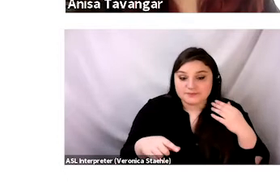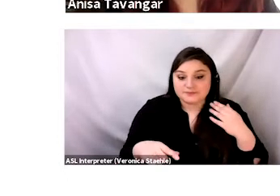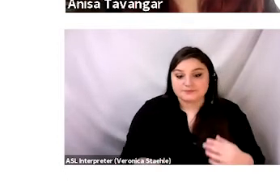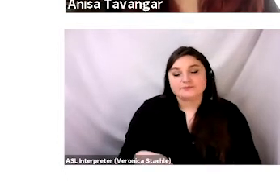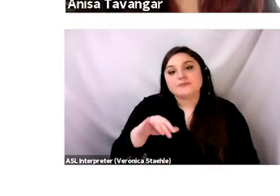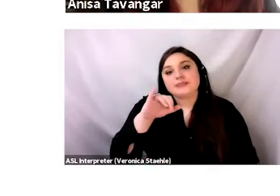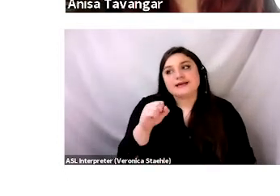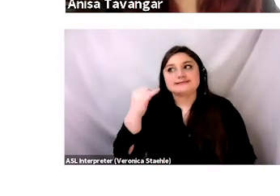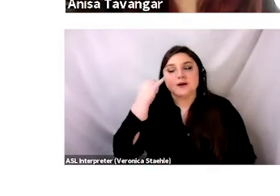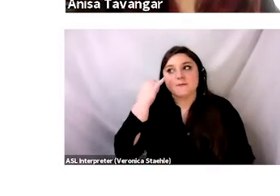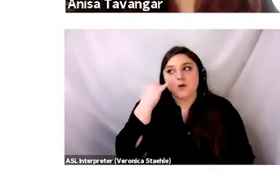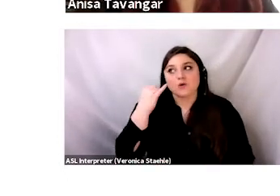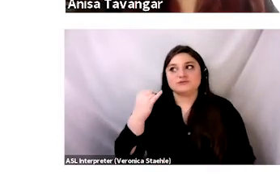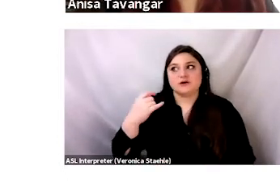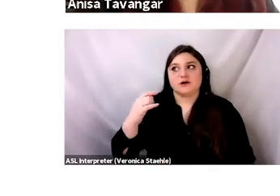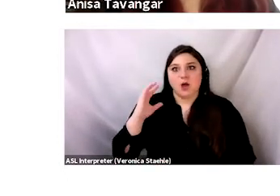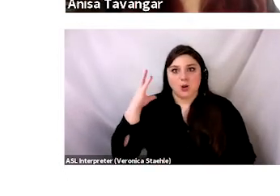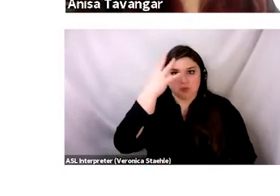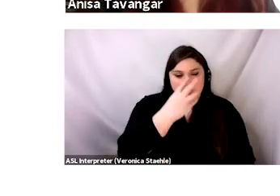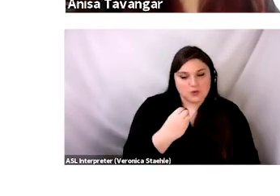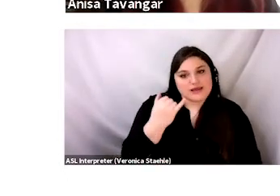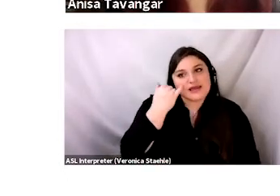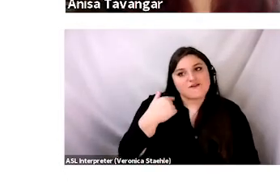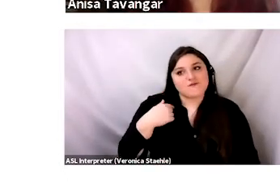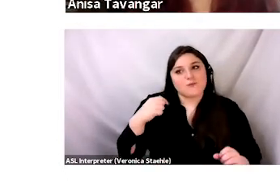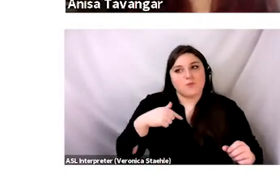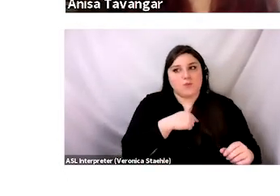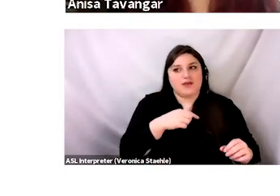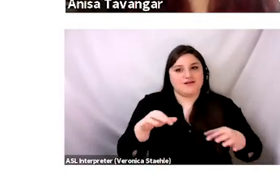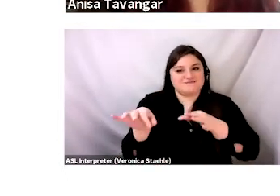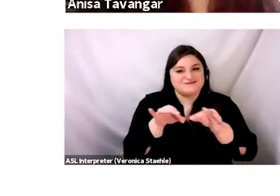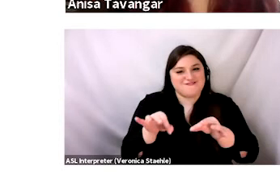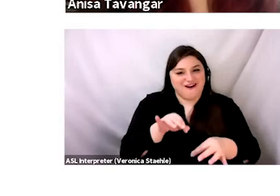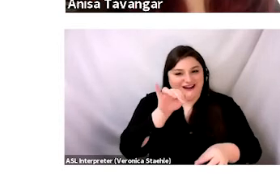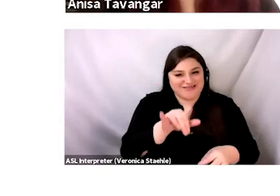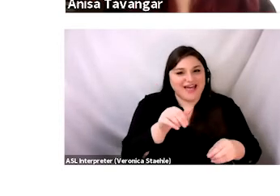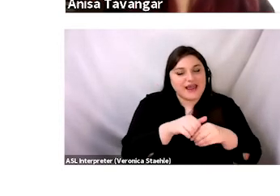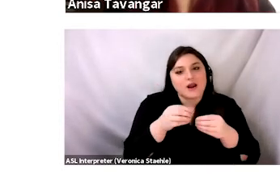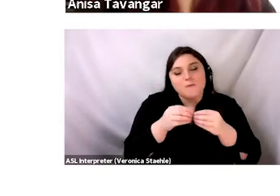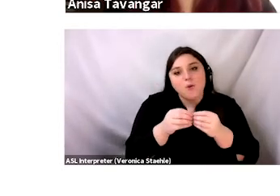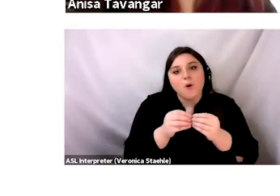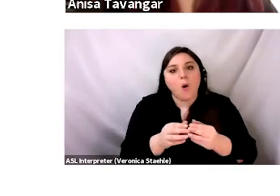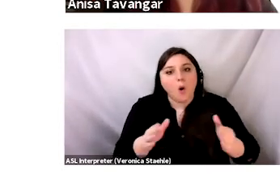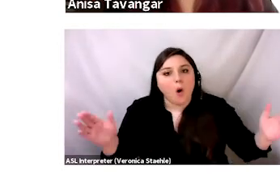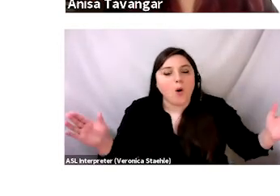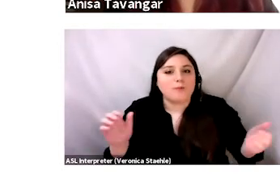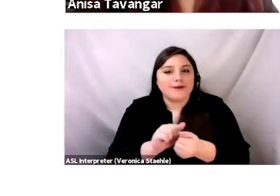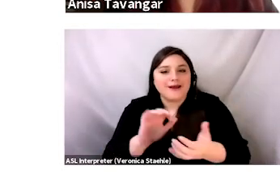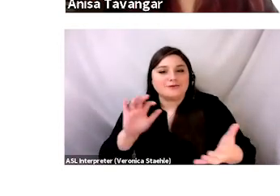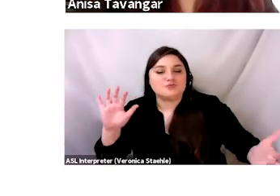if we create a broader sense of what beauty means to ourselves as individuals, and we're each practicing